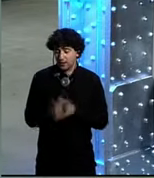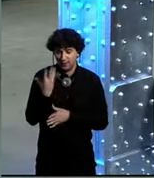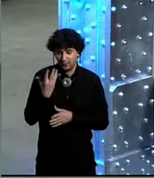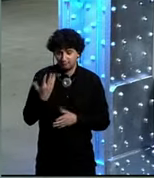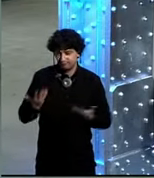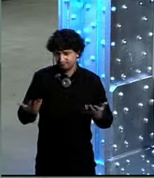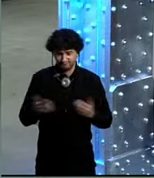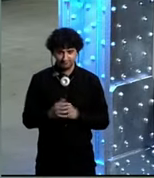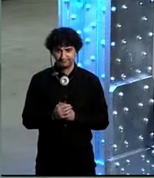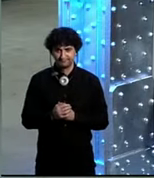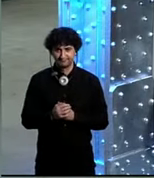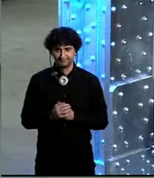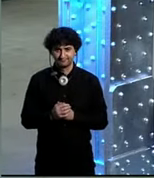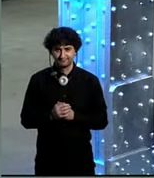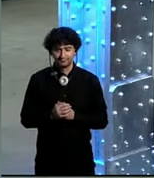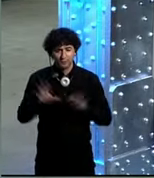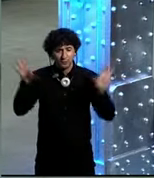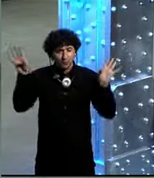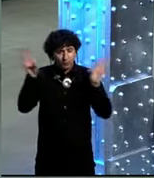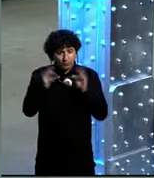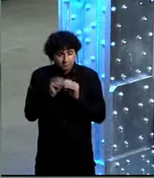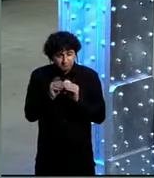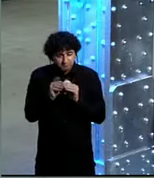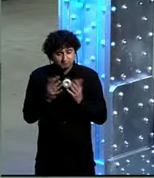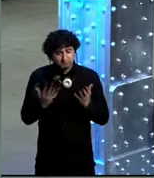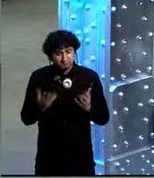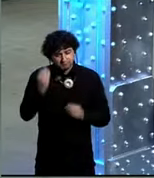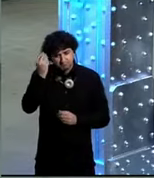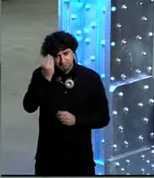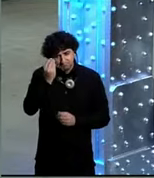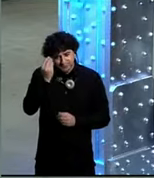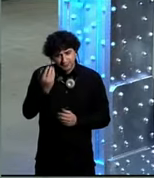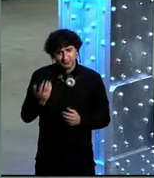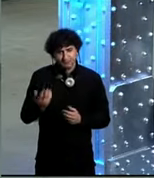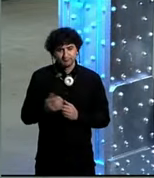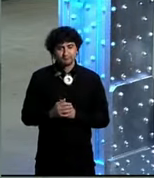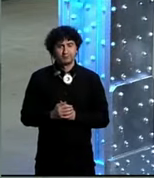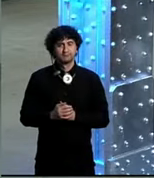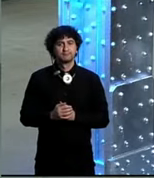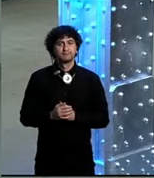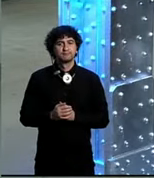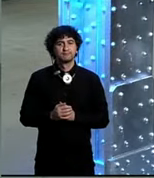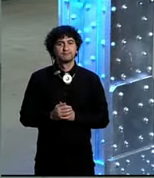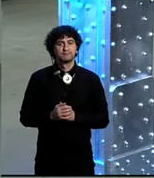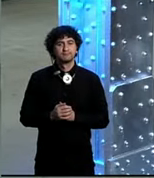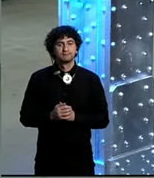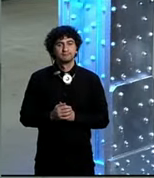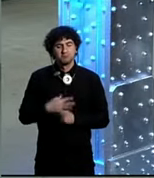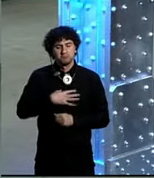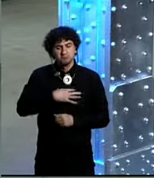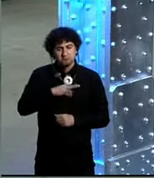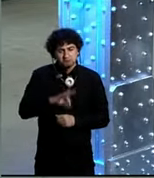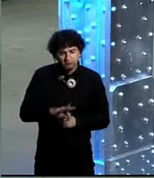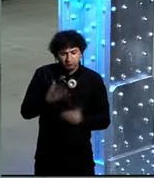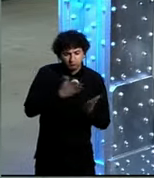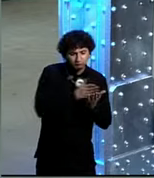The conclusion I think that we all need to take from this is we need to think along several different angles today. We need